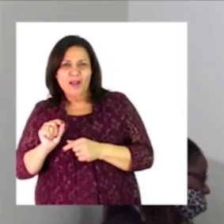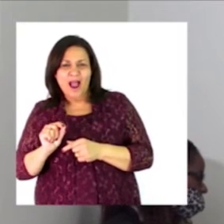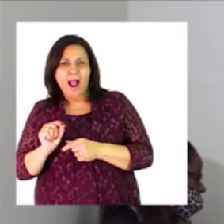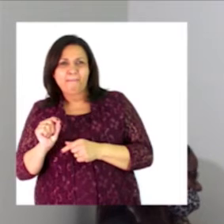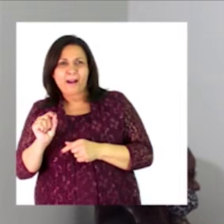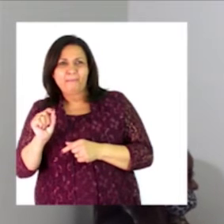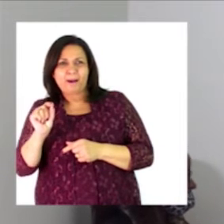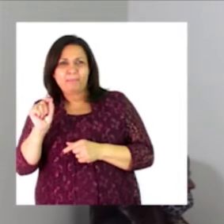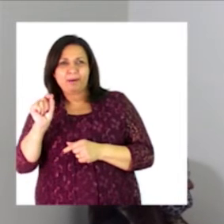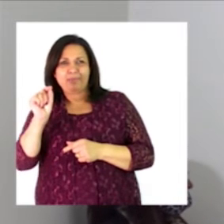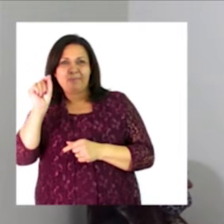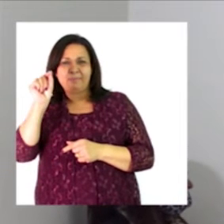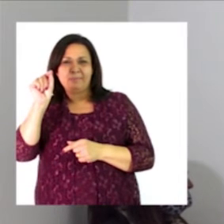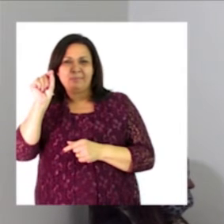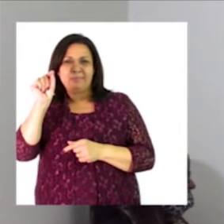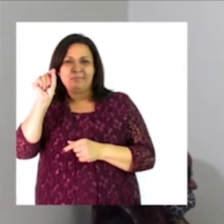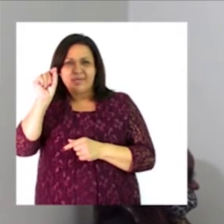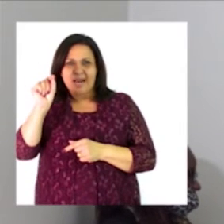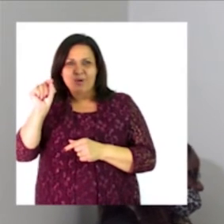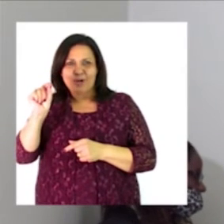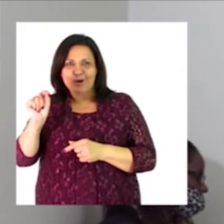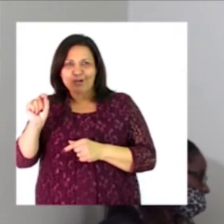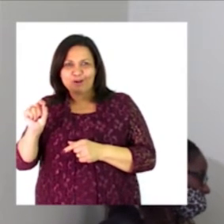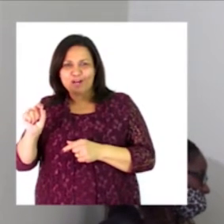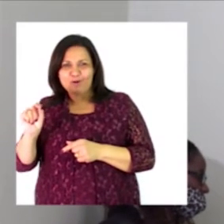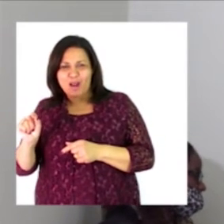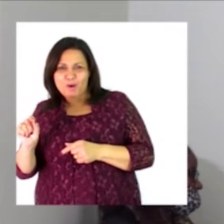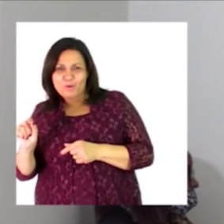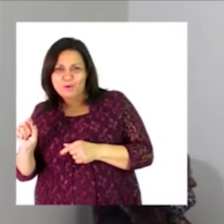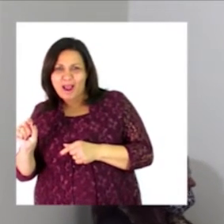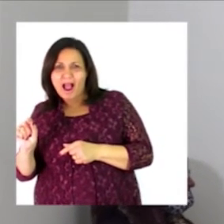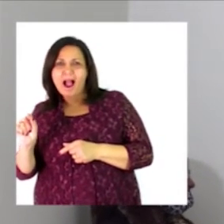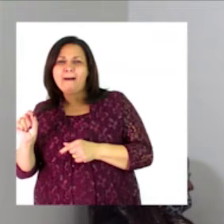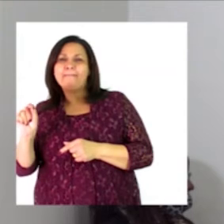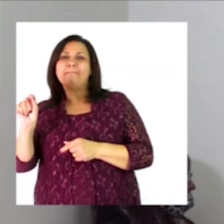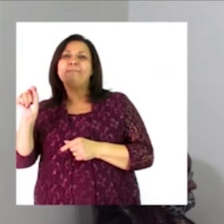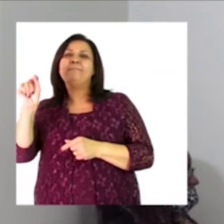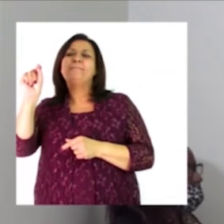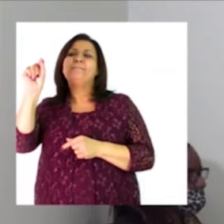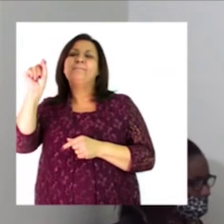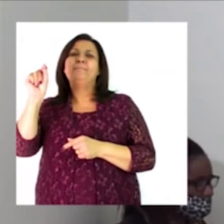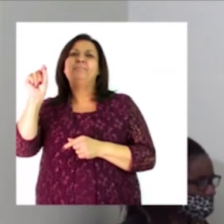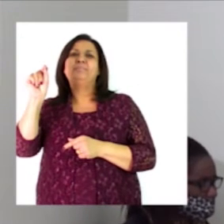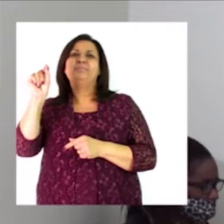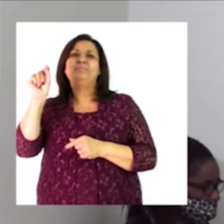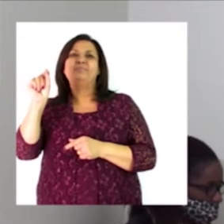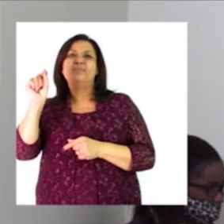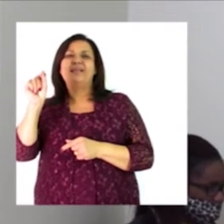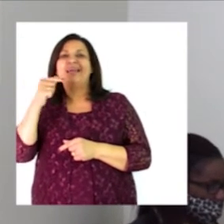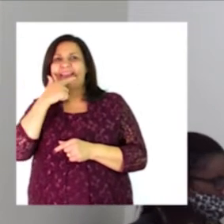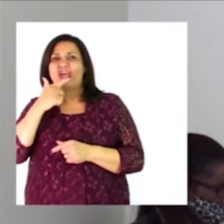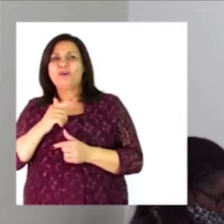going down. We go up straight, down again, and up. Thank you